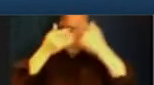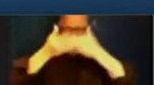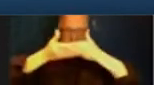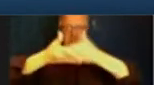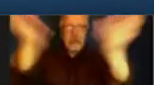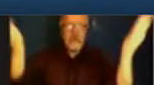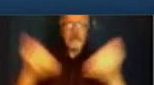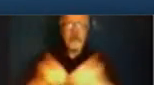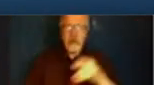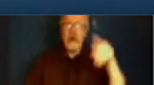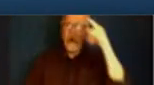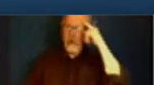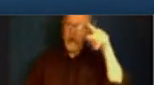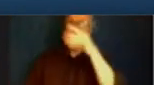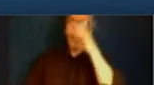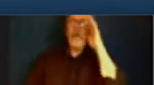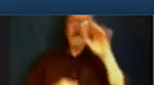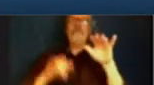masking.